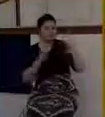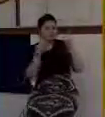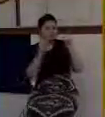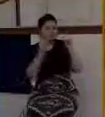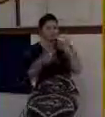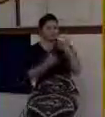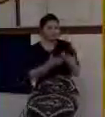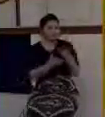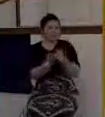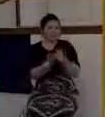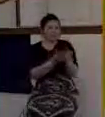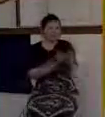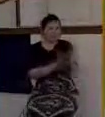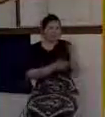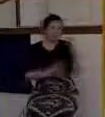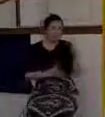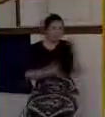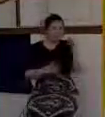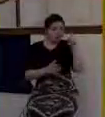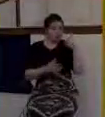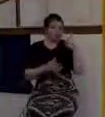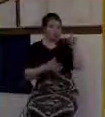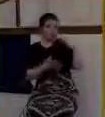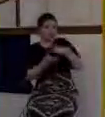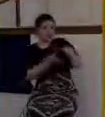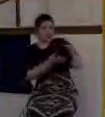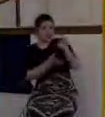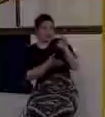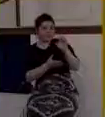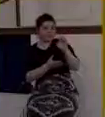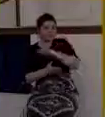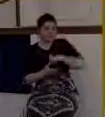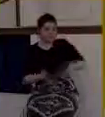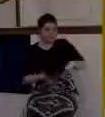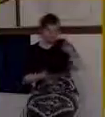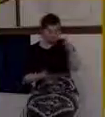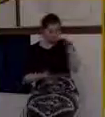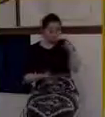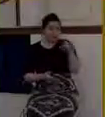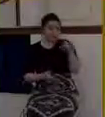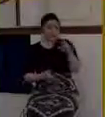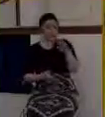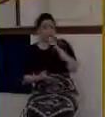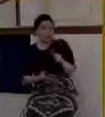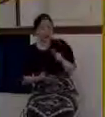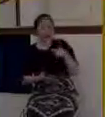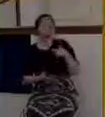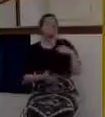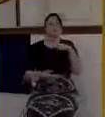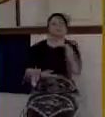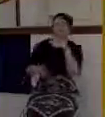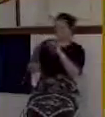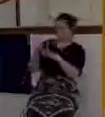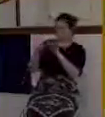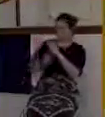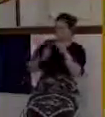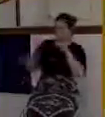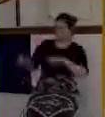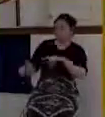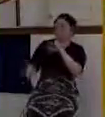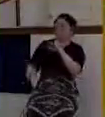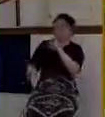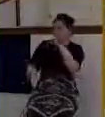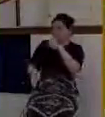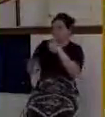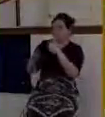pay our taxes? And Jesus responded by saying, render unto Caesar the things that are Caesar's and unto God the things that are God's. And he kind